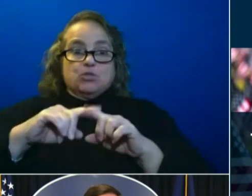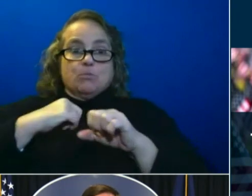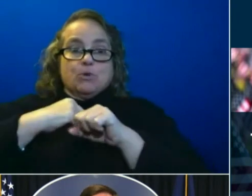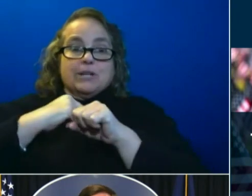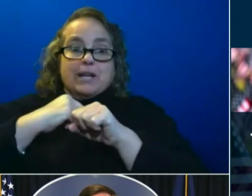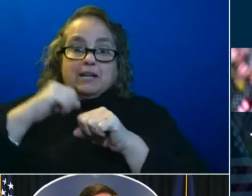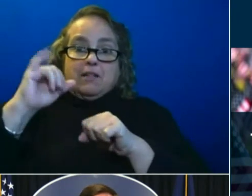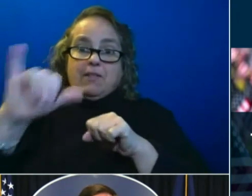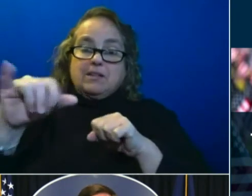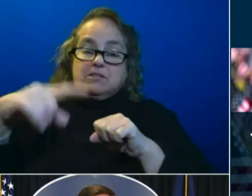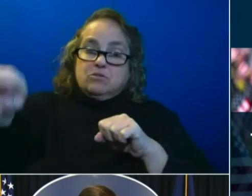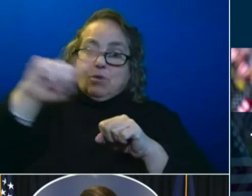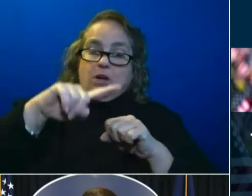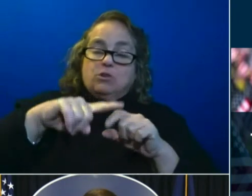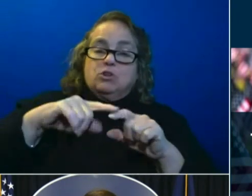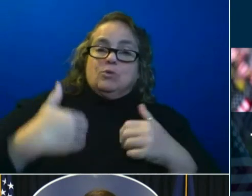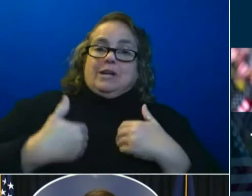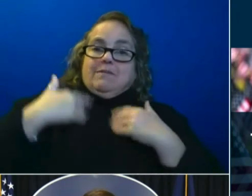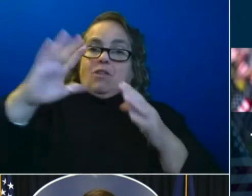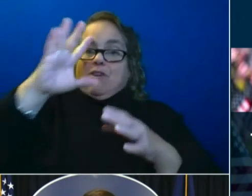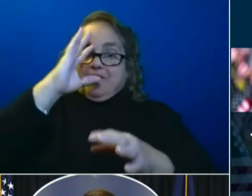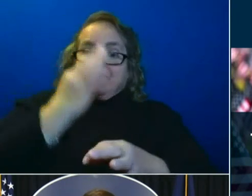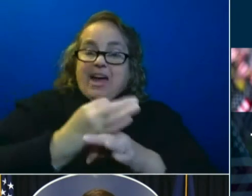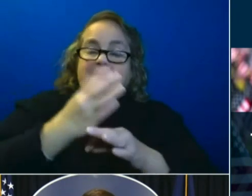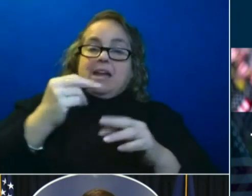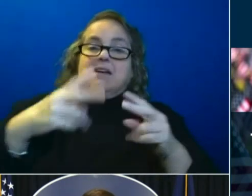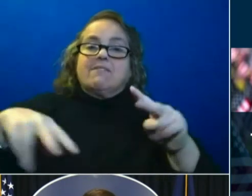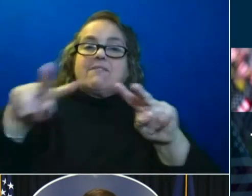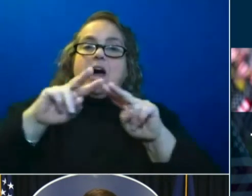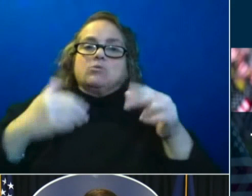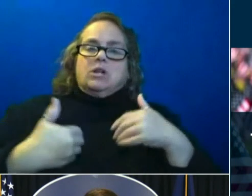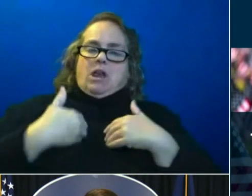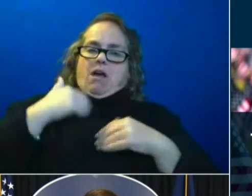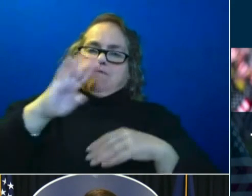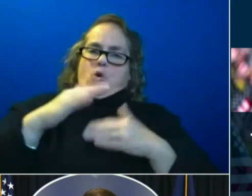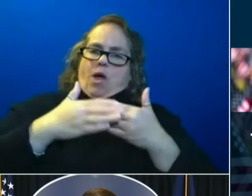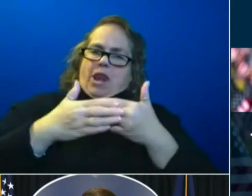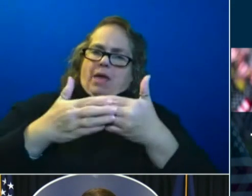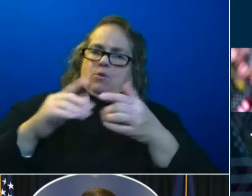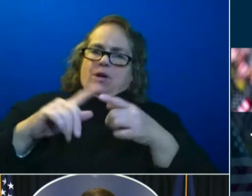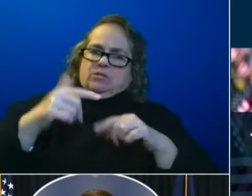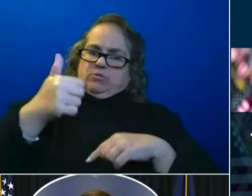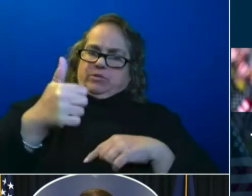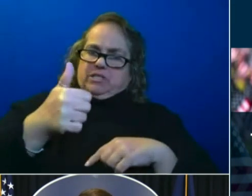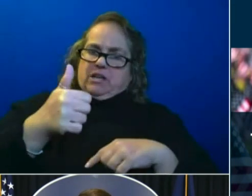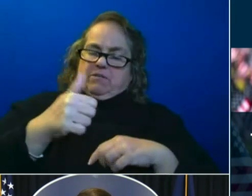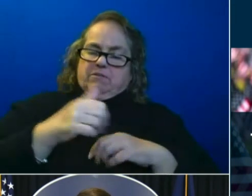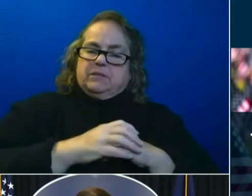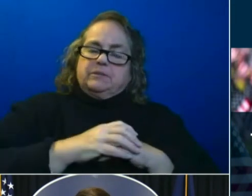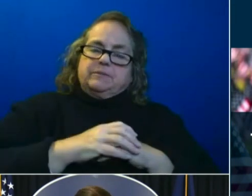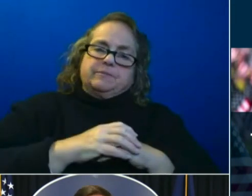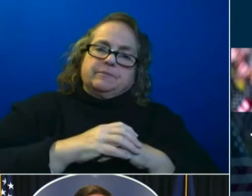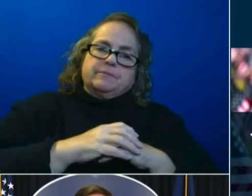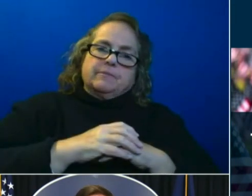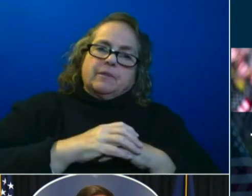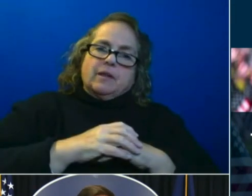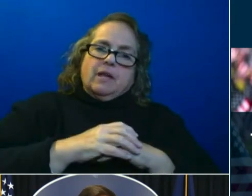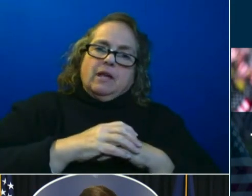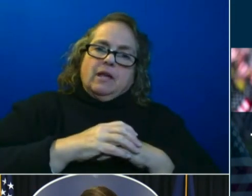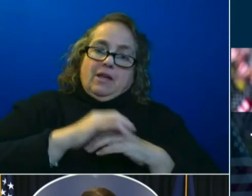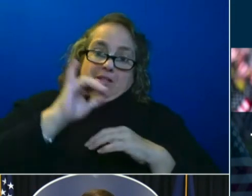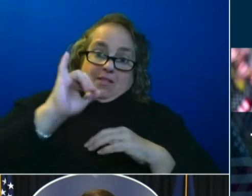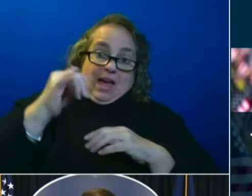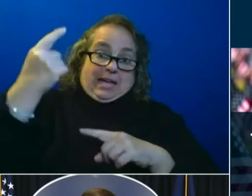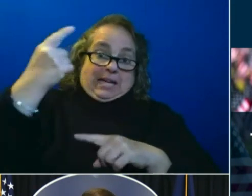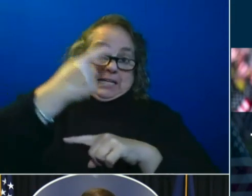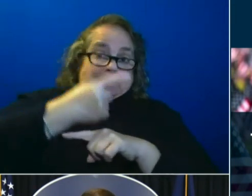their values of loving their neighbor as themselves. That day, like many other days here during the pandemic,